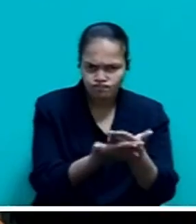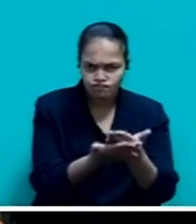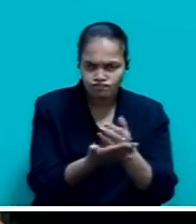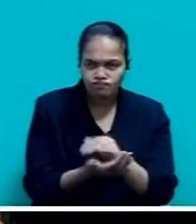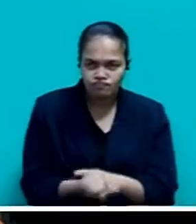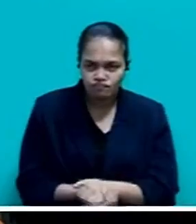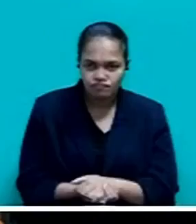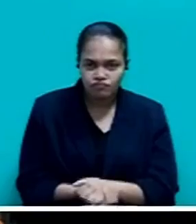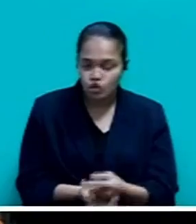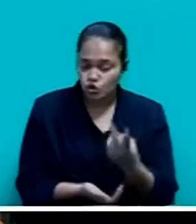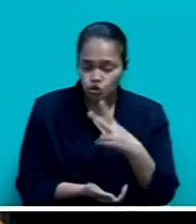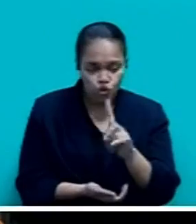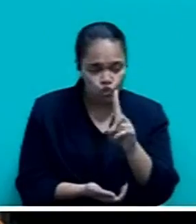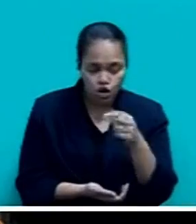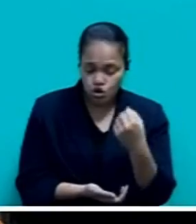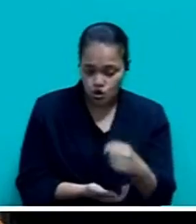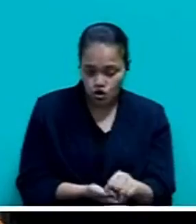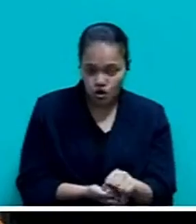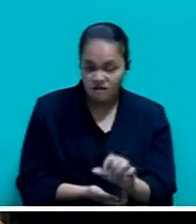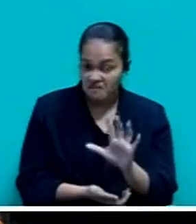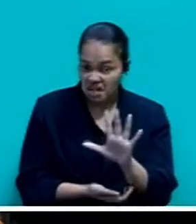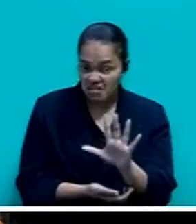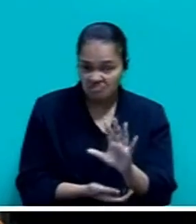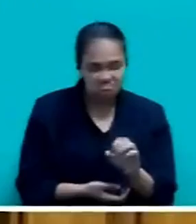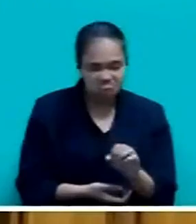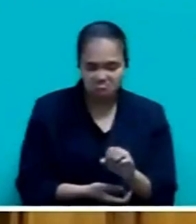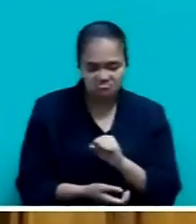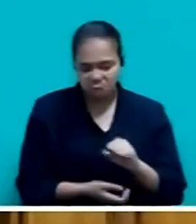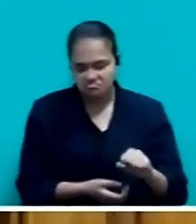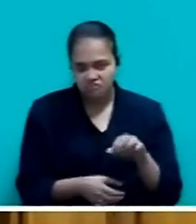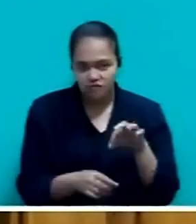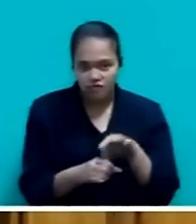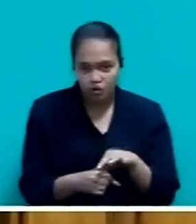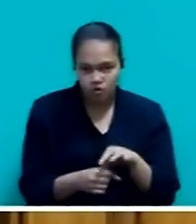with 21 noes and 5 not taking a vote.